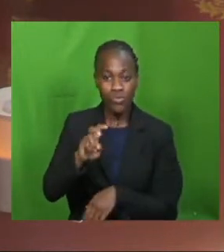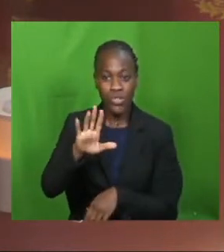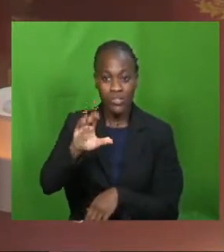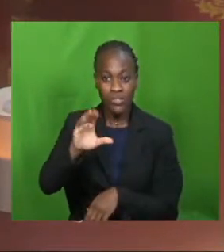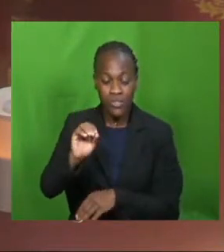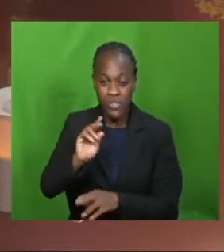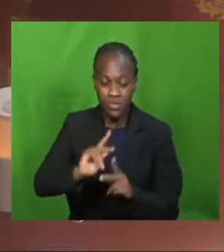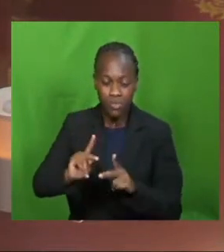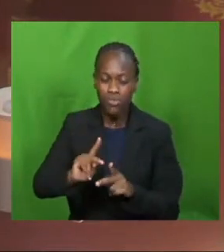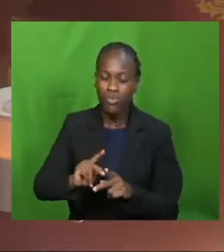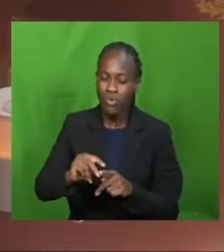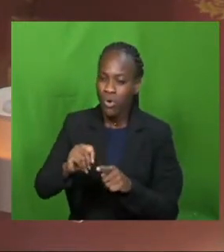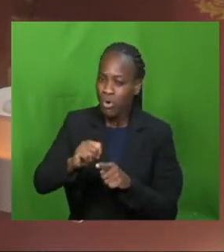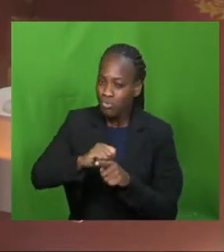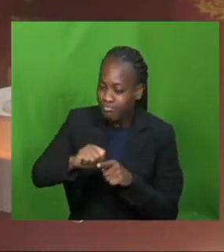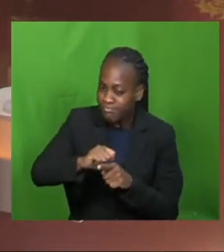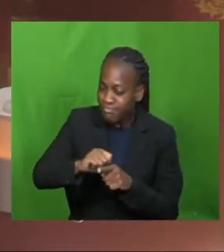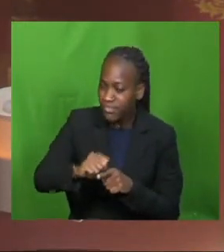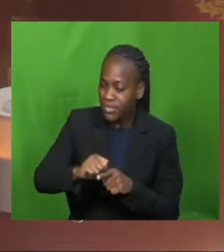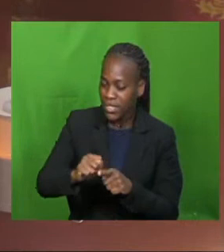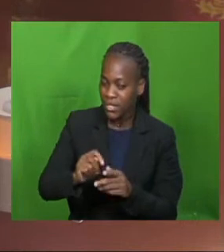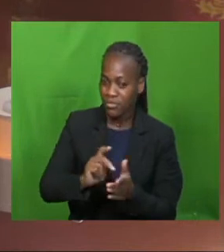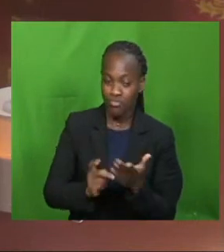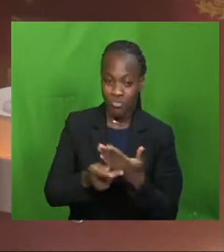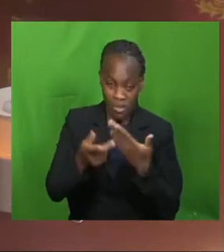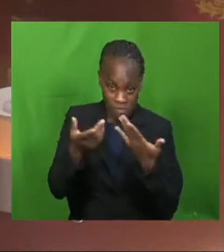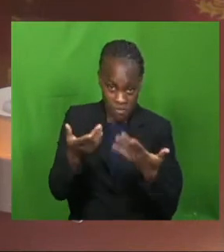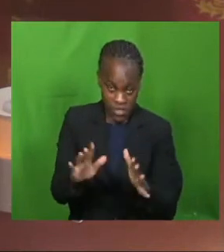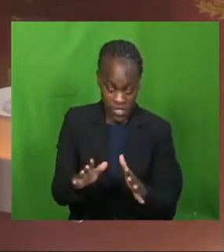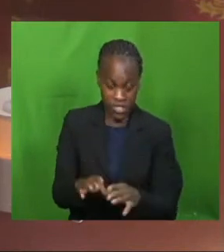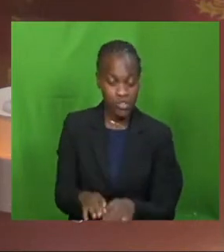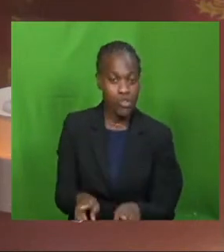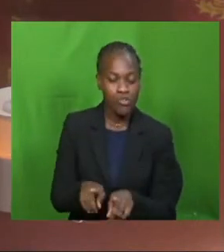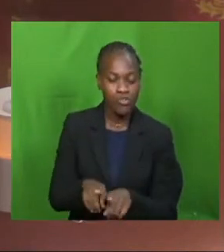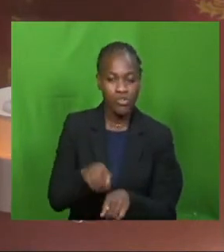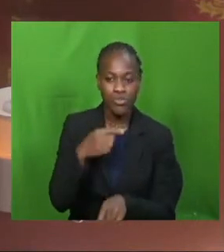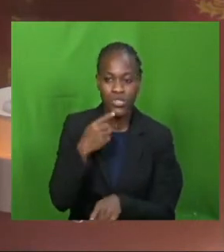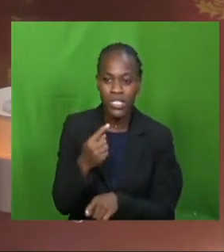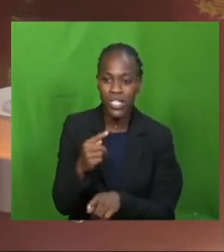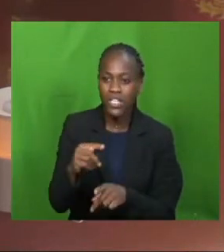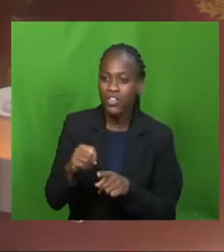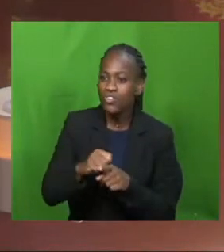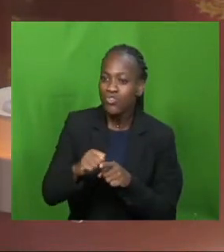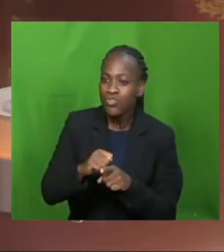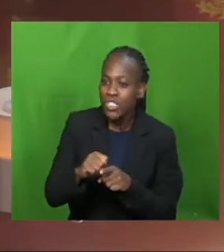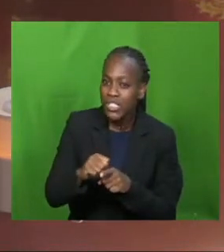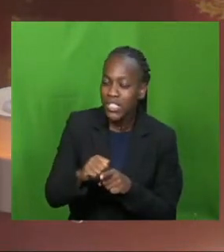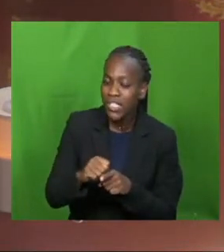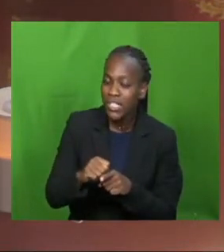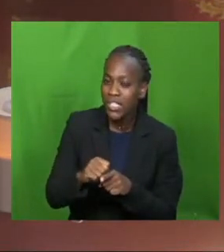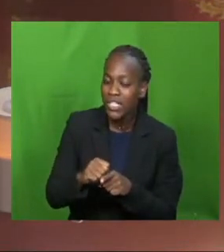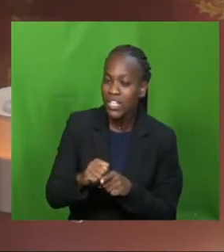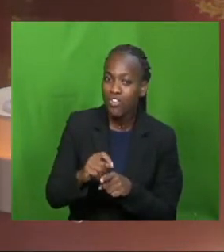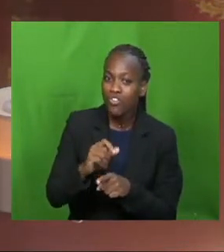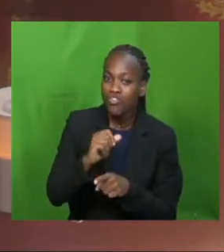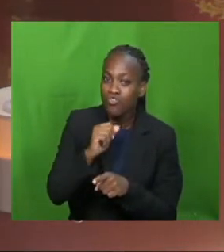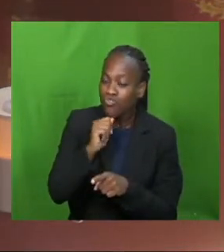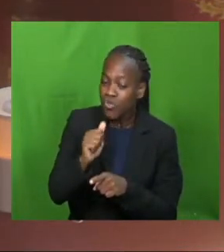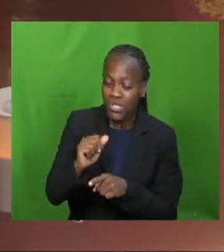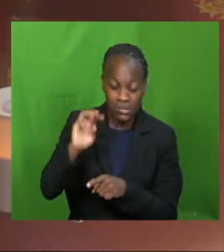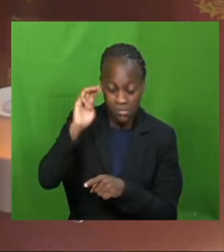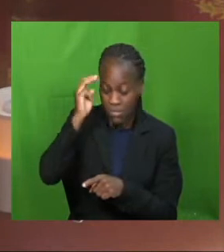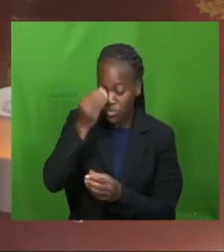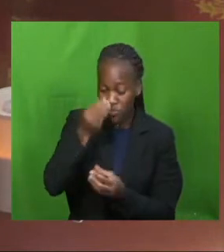have benefited from this program. Mr. Speaker, it's also important to mention that this training is not run by the Ministry of